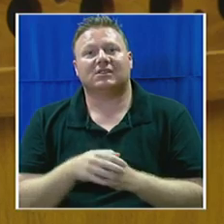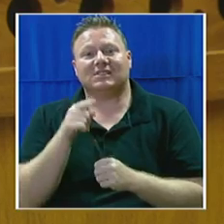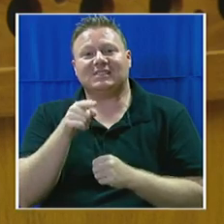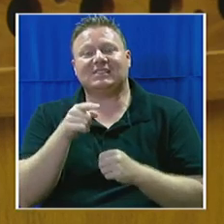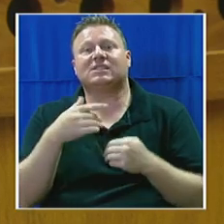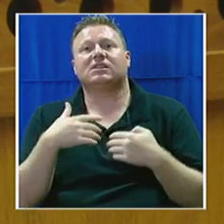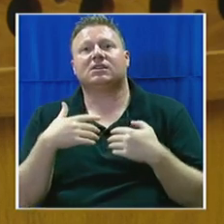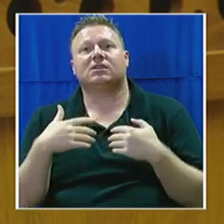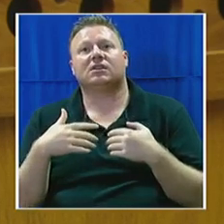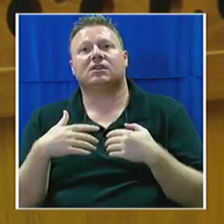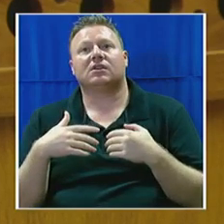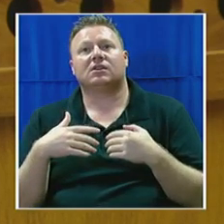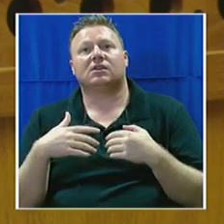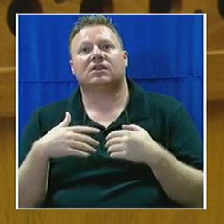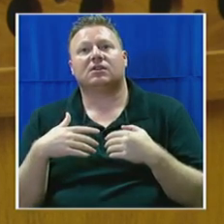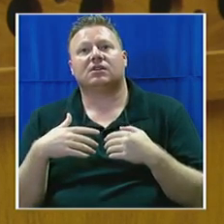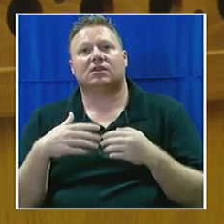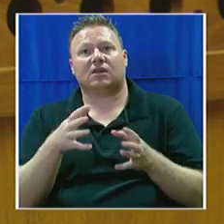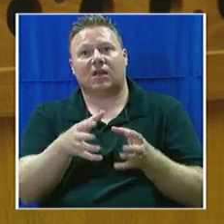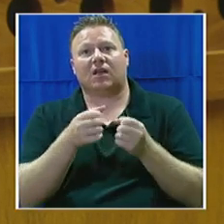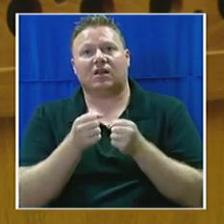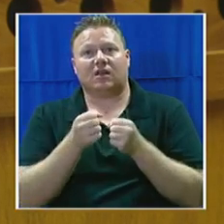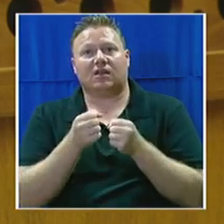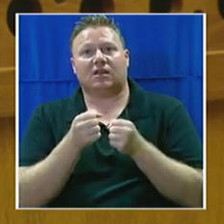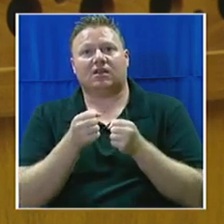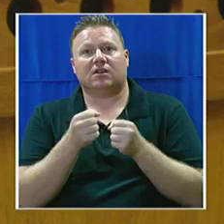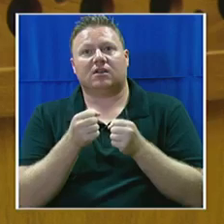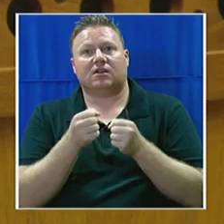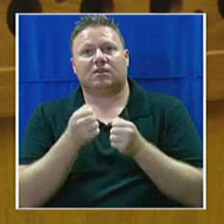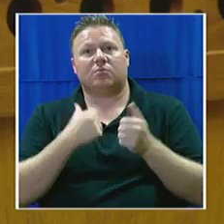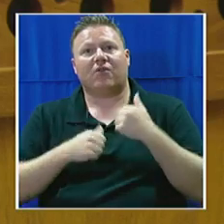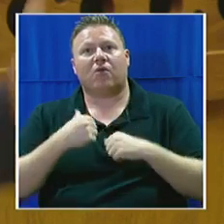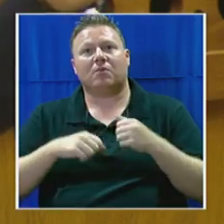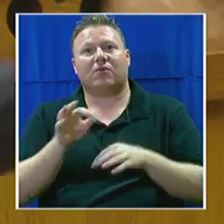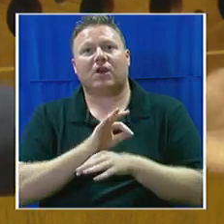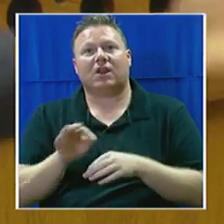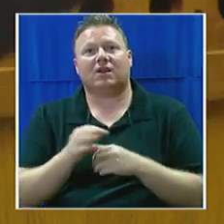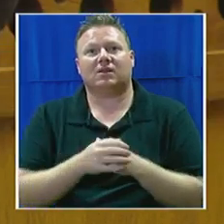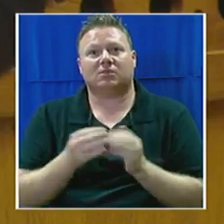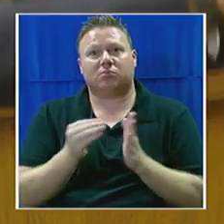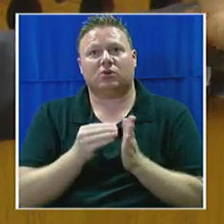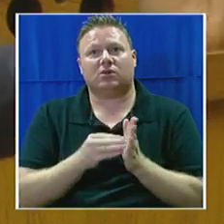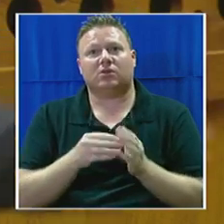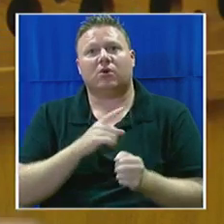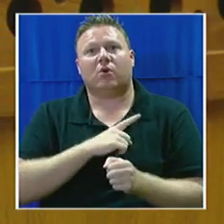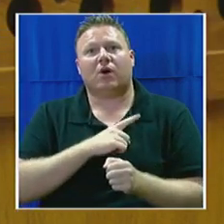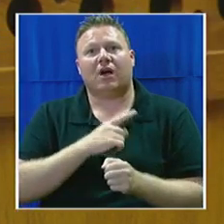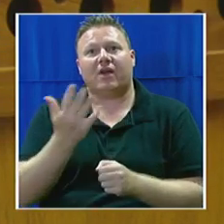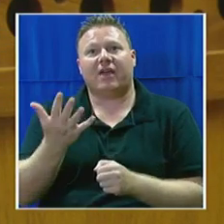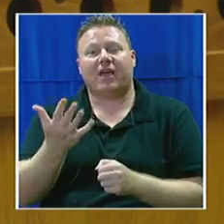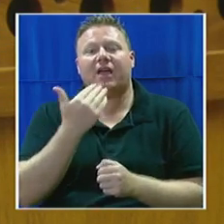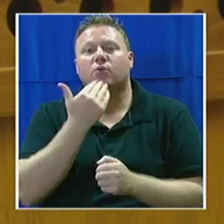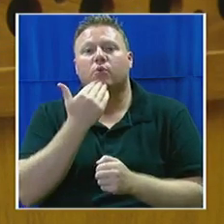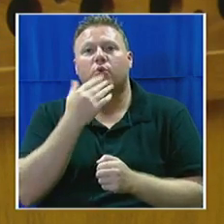gained acclamations for its own performance on cleanliness because it is in the hands of the